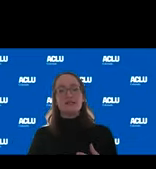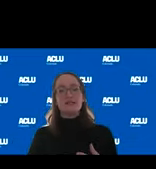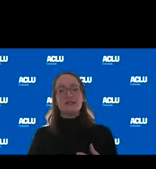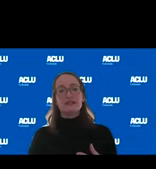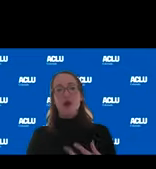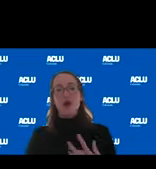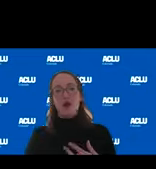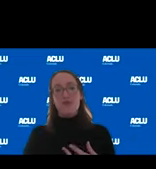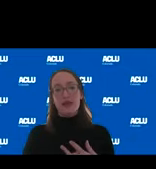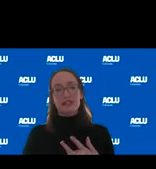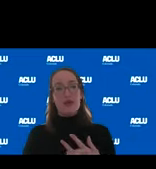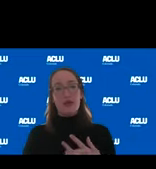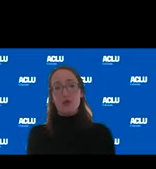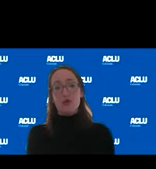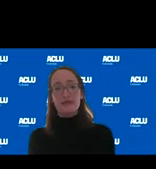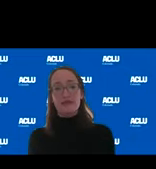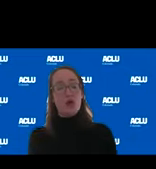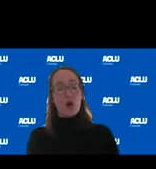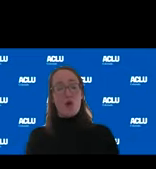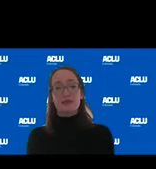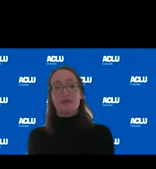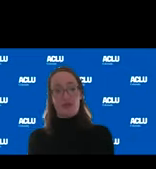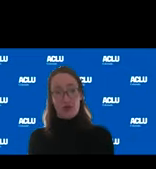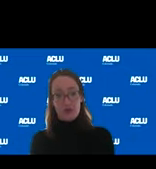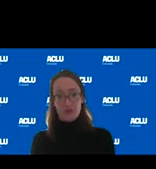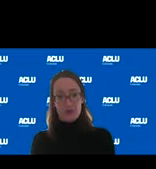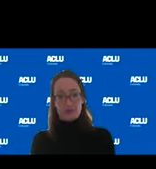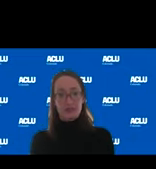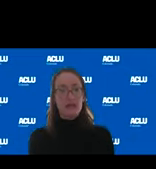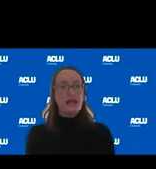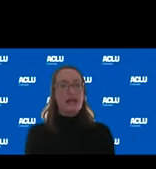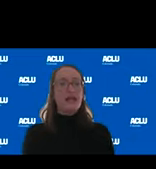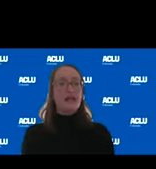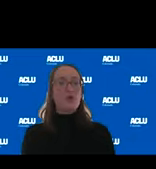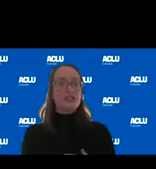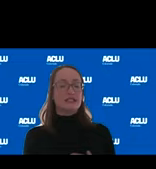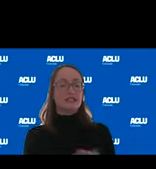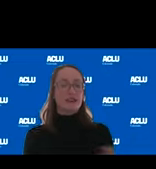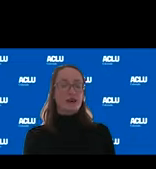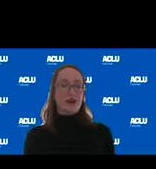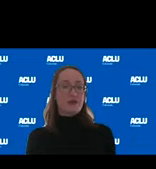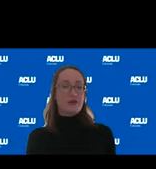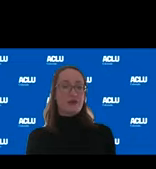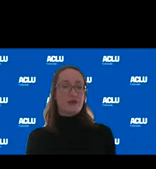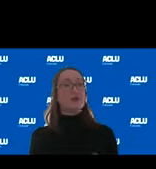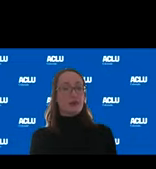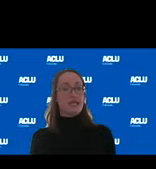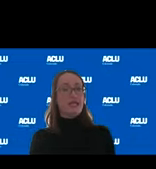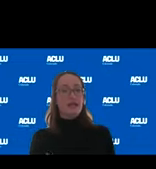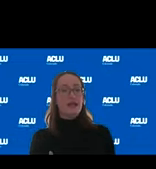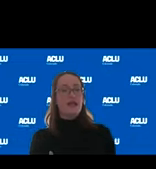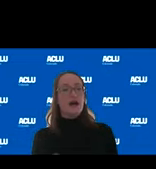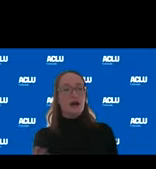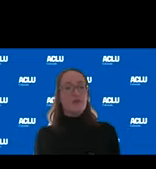is it's mail only. There's no option to vote in person. In Washington and Colorado, you still